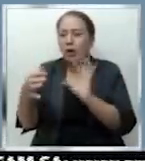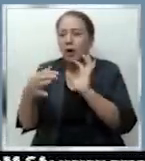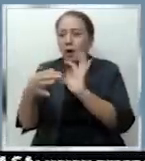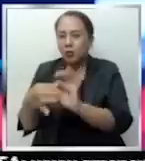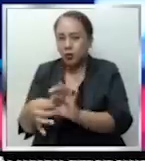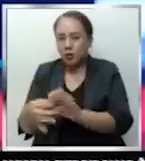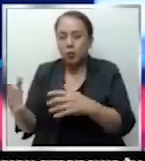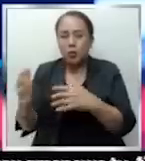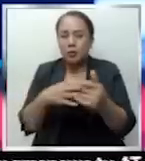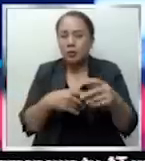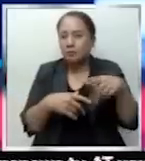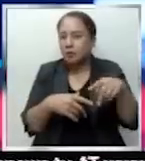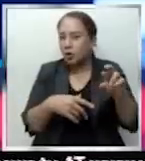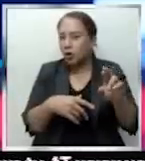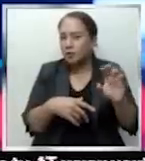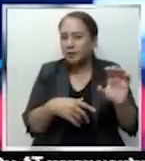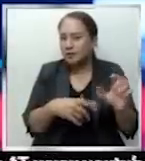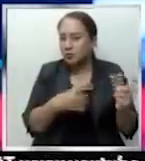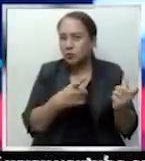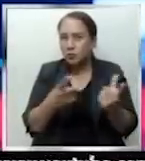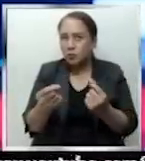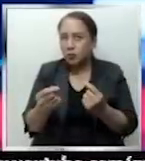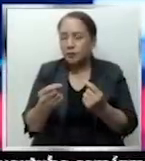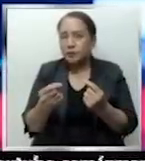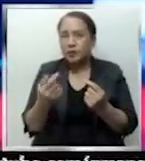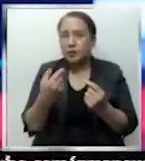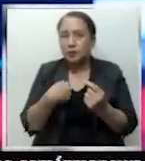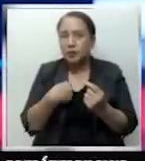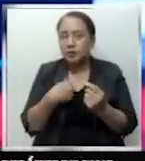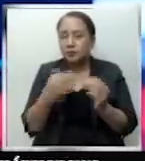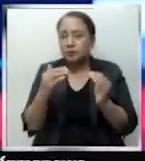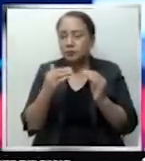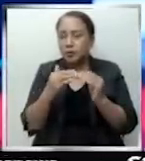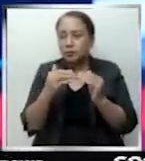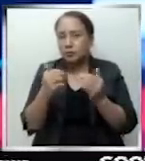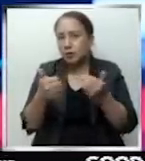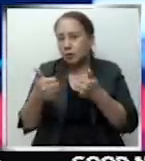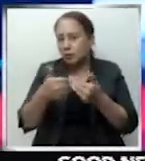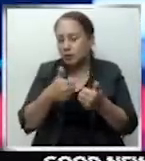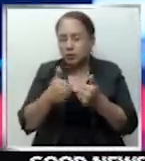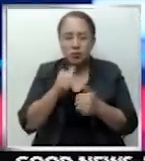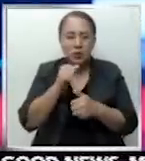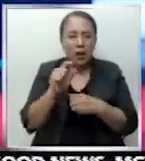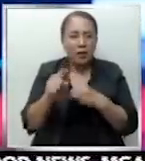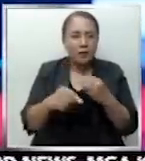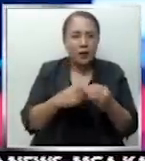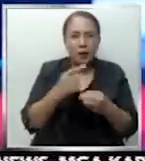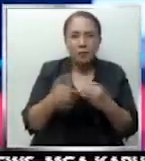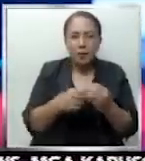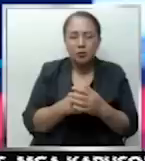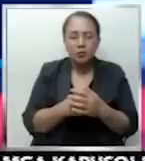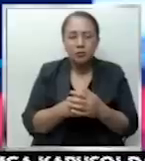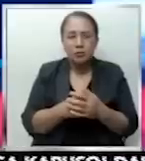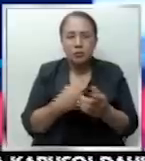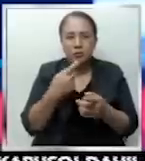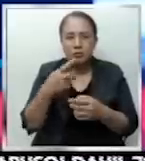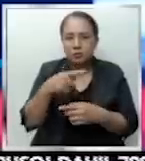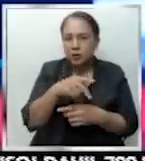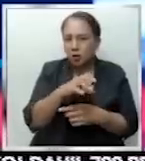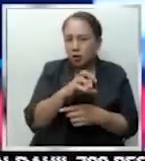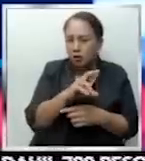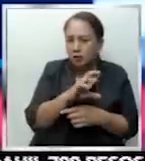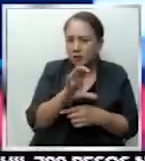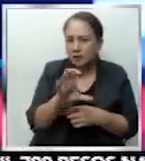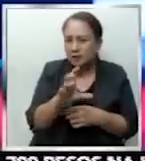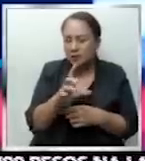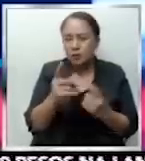is doing, and all we want is fair competition. It's not about seeing what the PRC is doing, what threatening behavior. It's